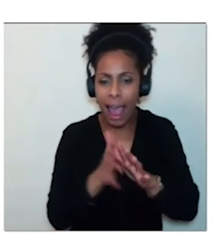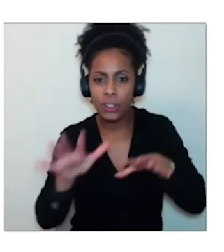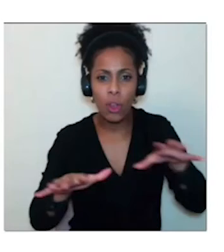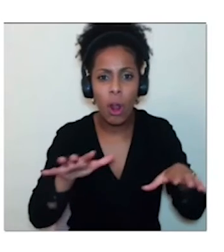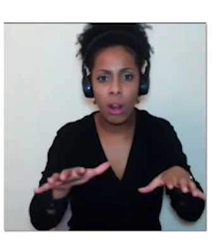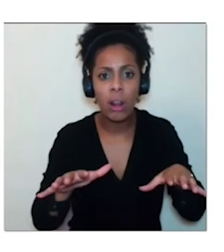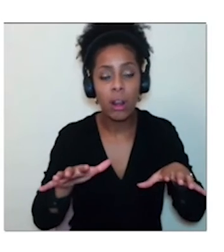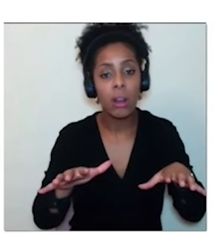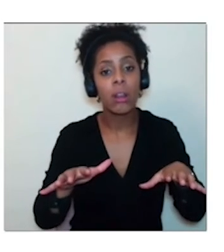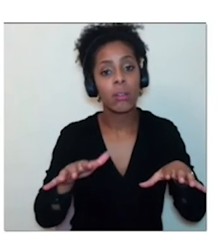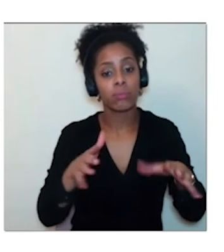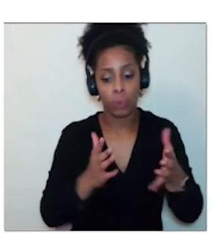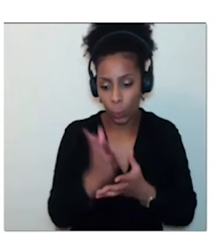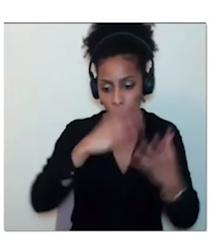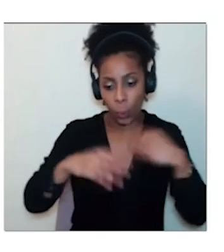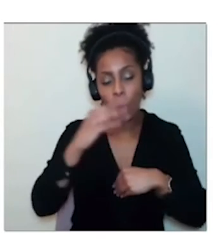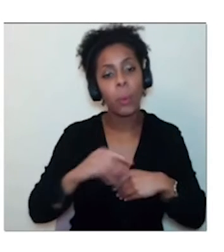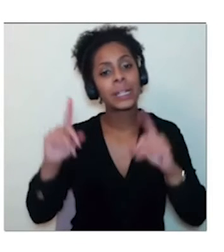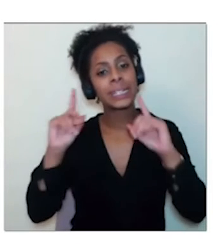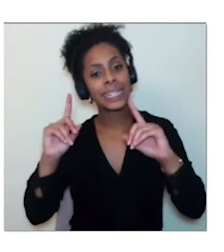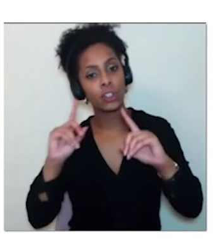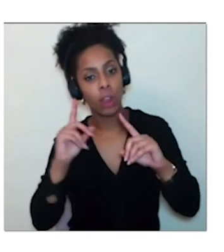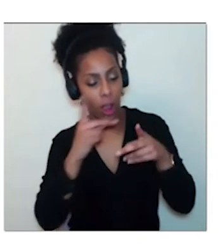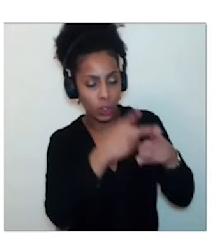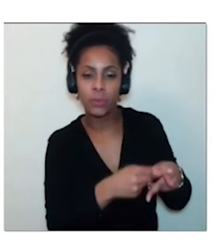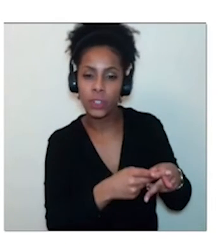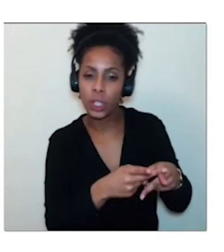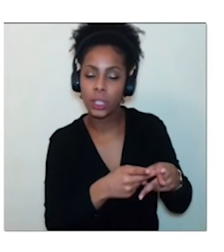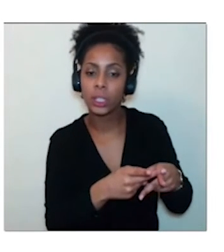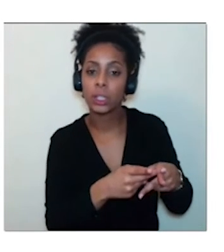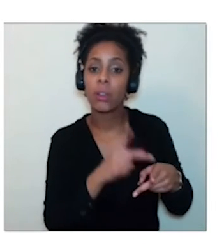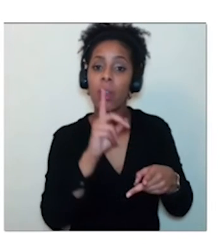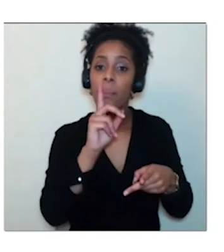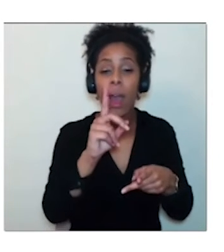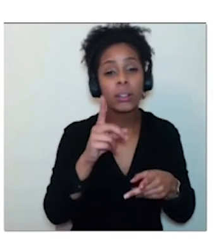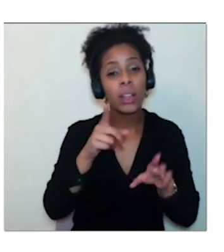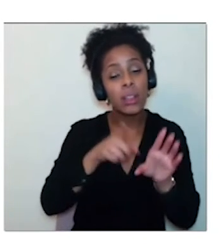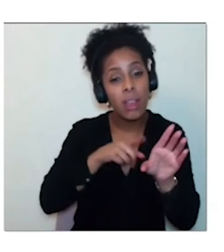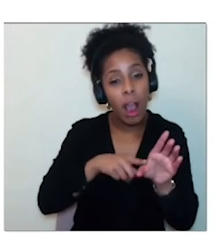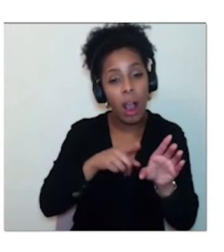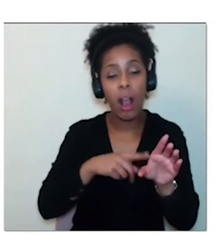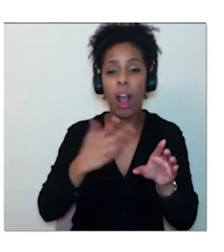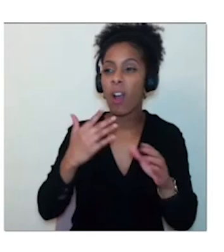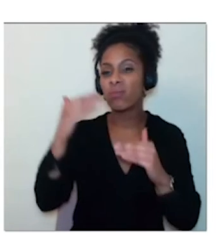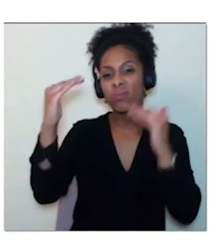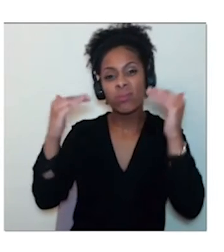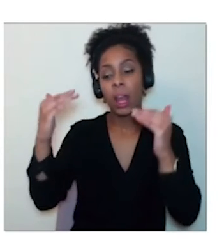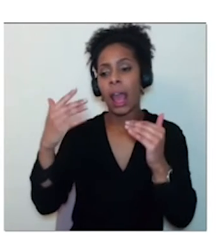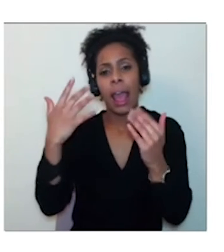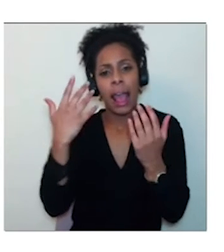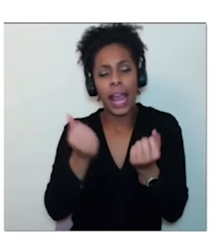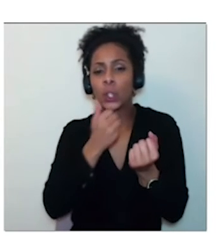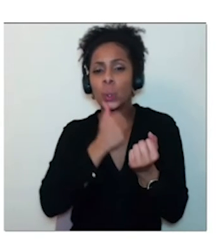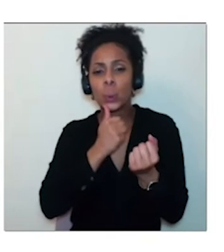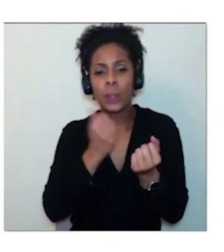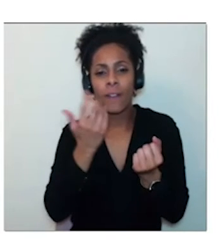teacher. Younger and older adults have a choice. Fingerprint allows learners to teach